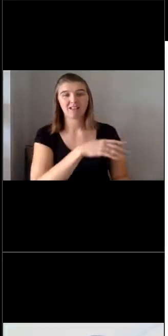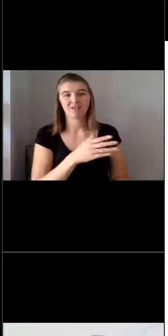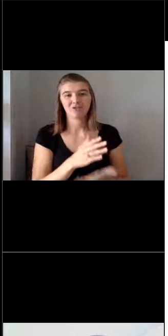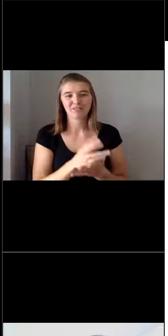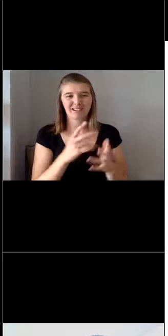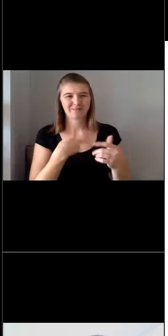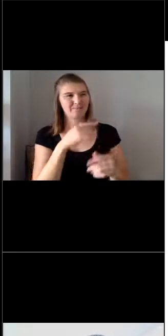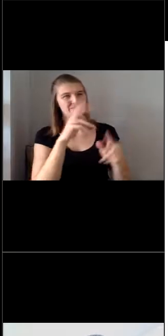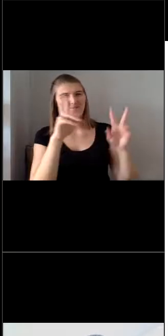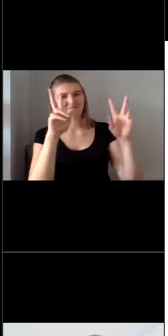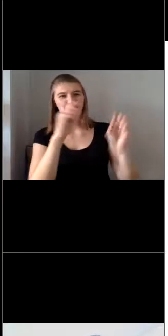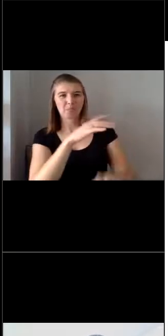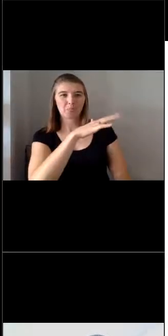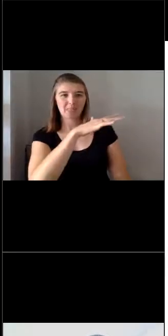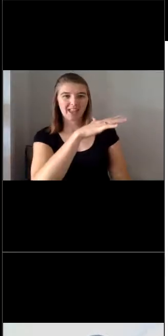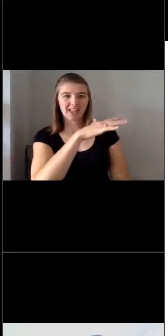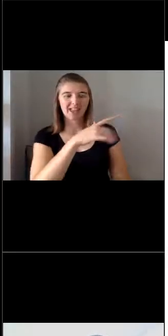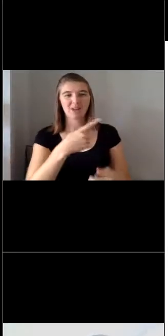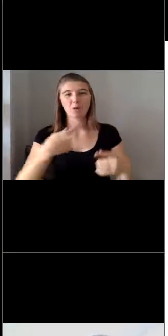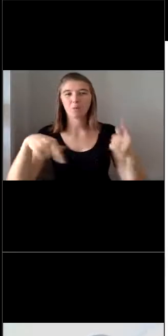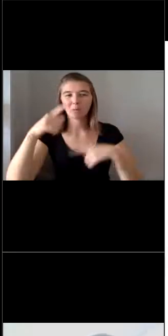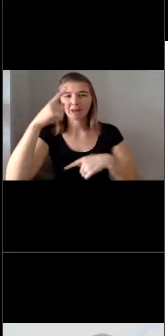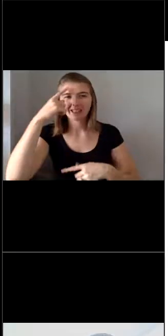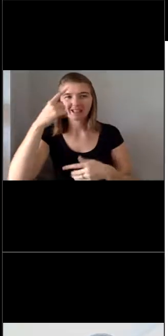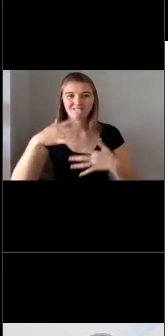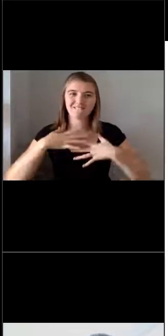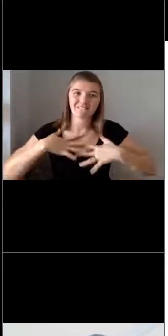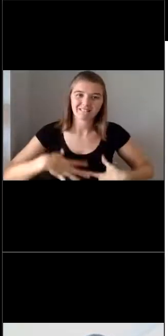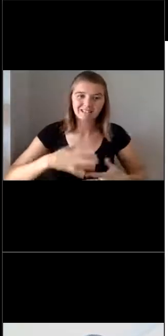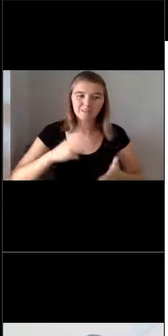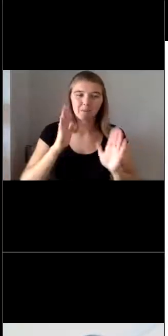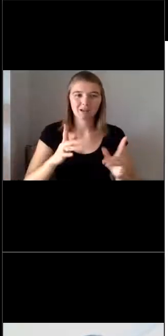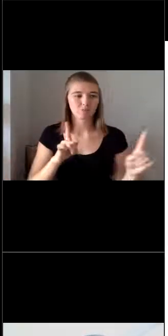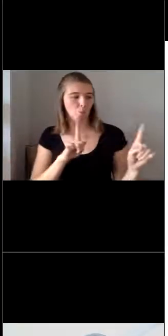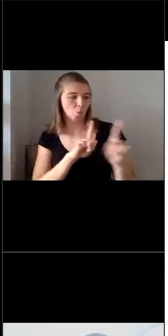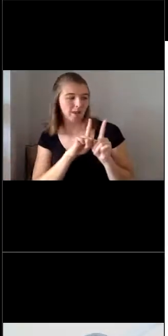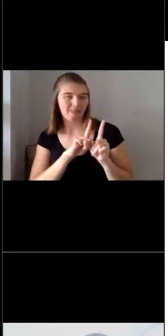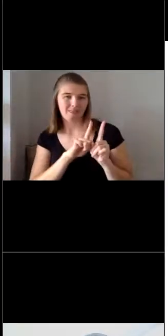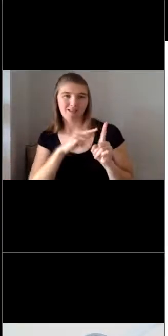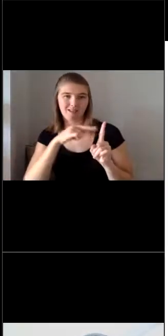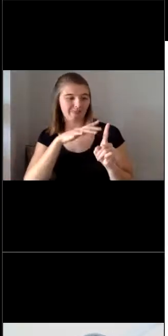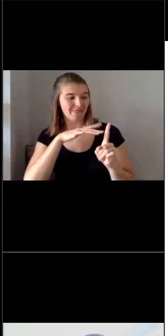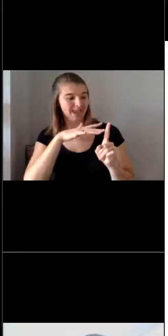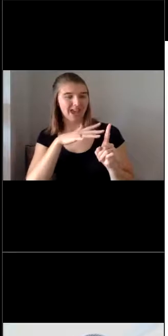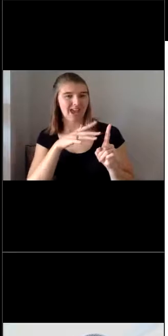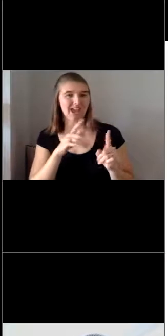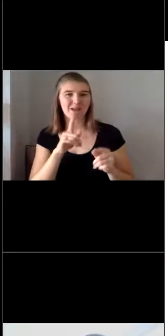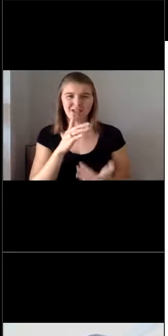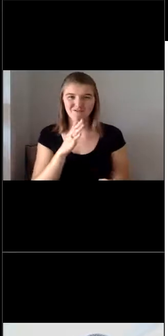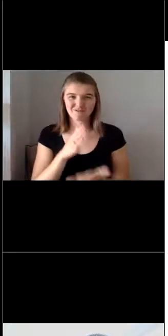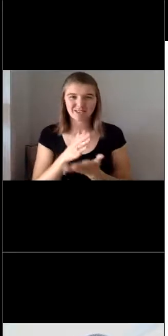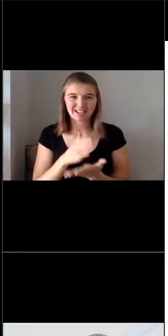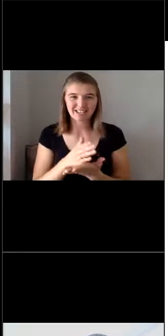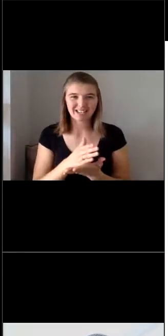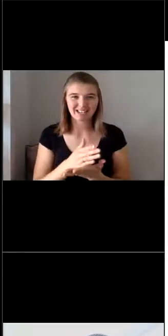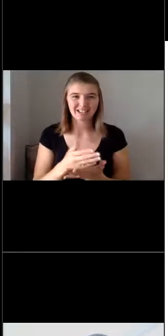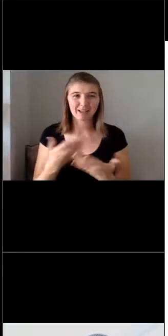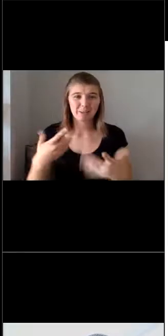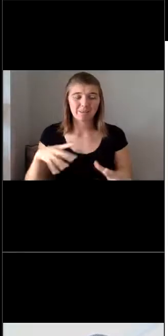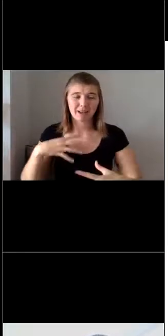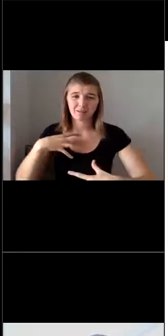within the context of the lab or with your teams to have the corridor conversations. But actually, we've had to